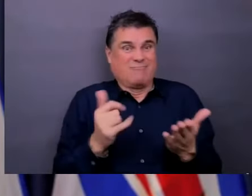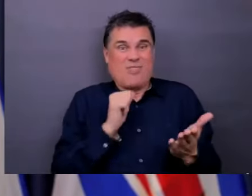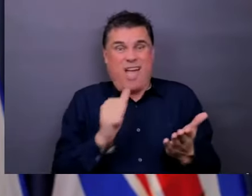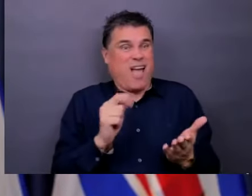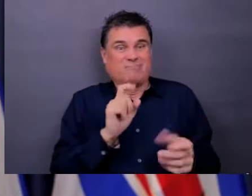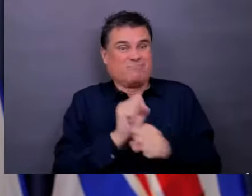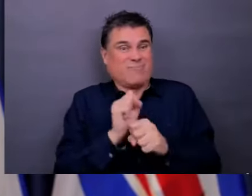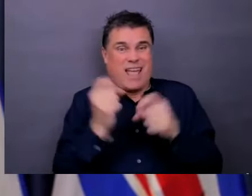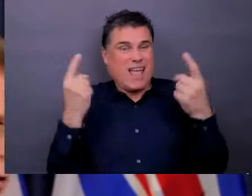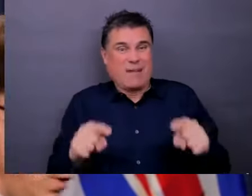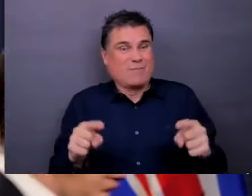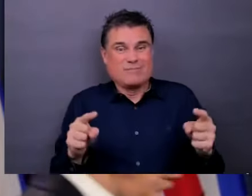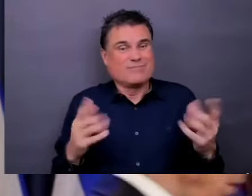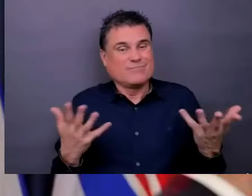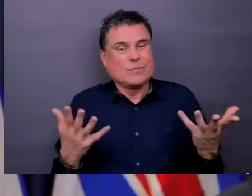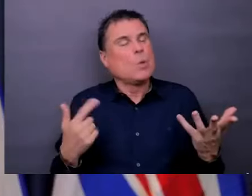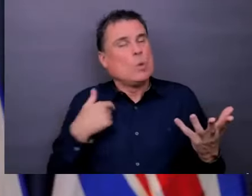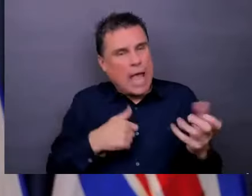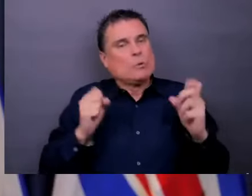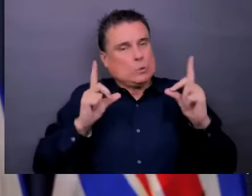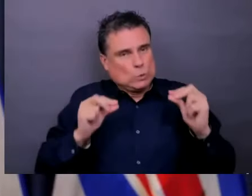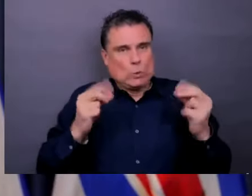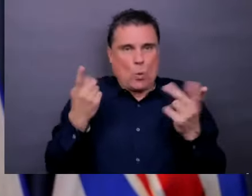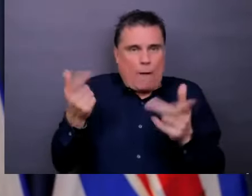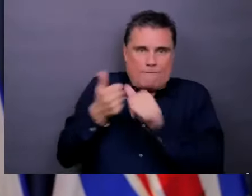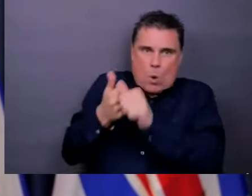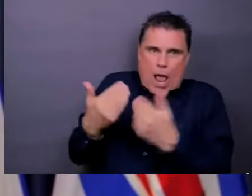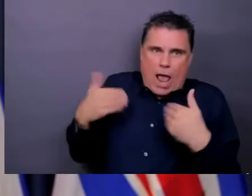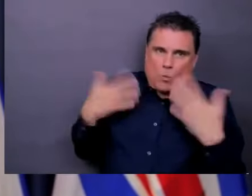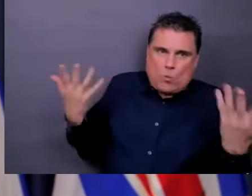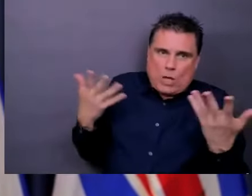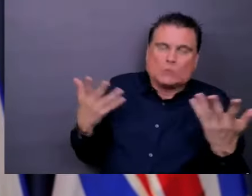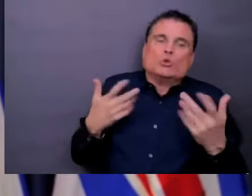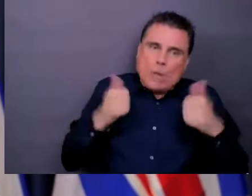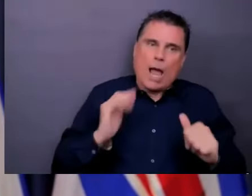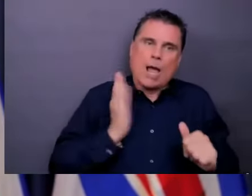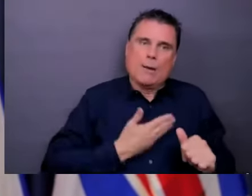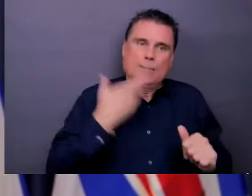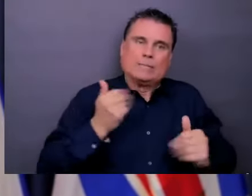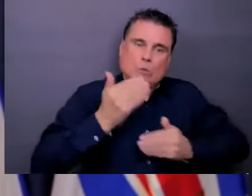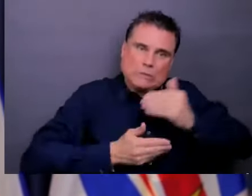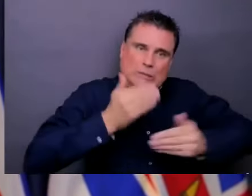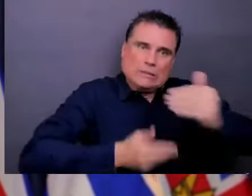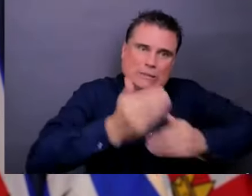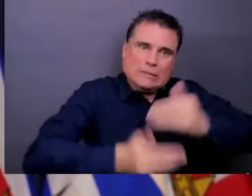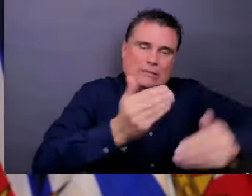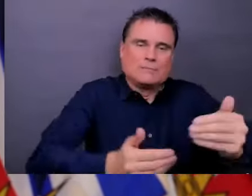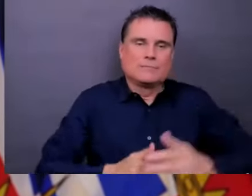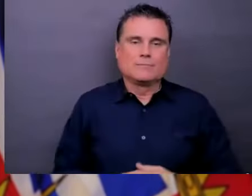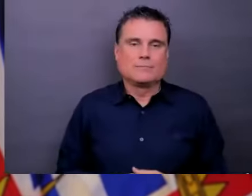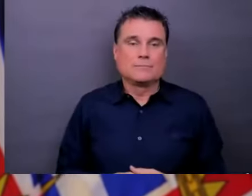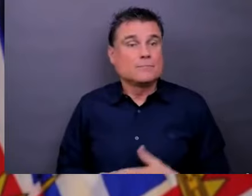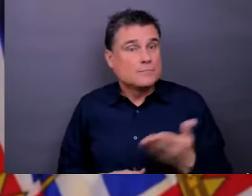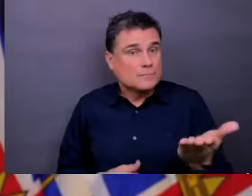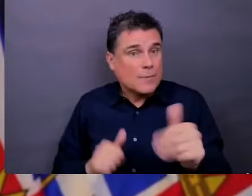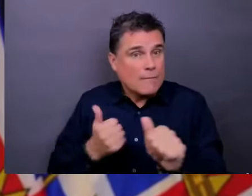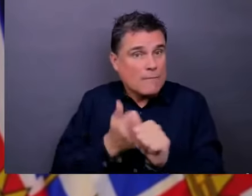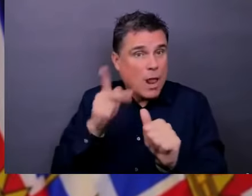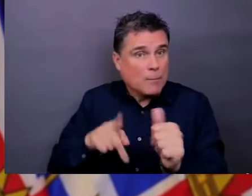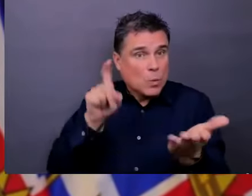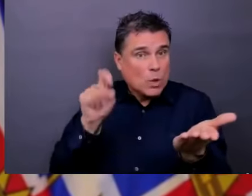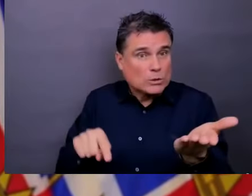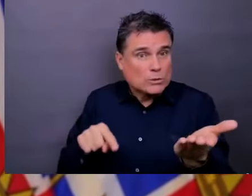to recognize their work. Follow up, Shannon? Yeah, for Dr. Henry, the National Advisory Committee